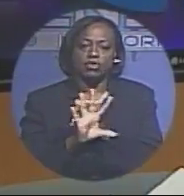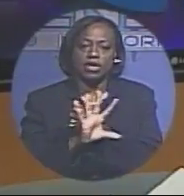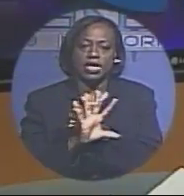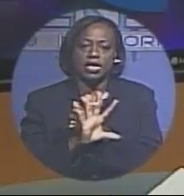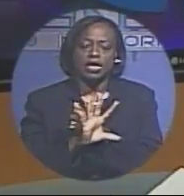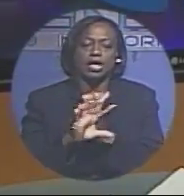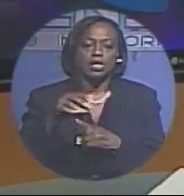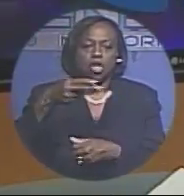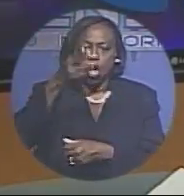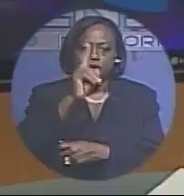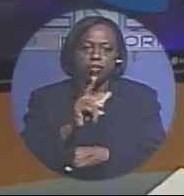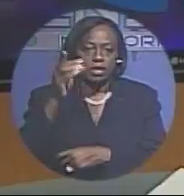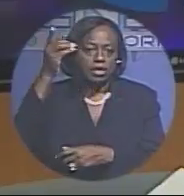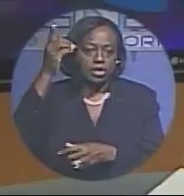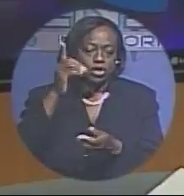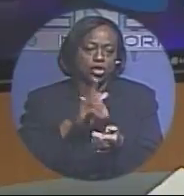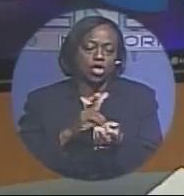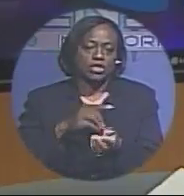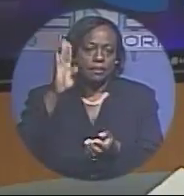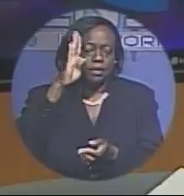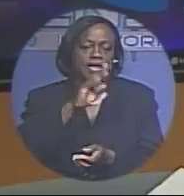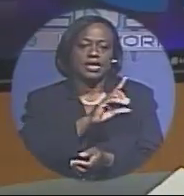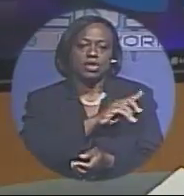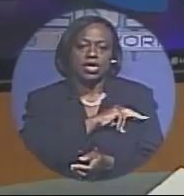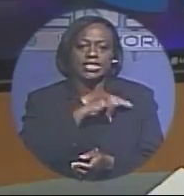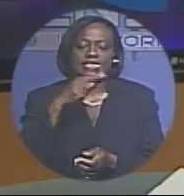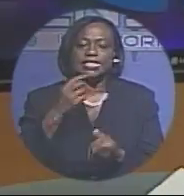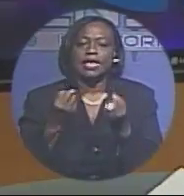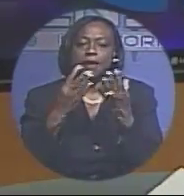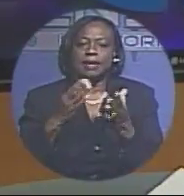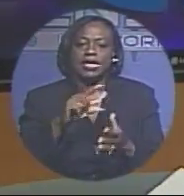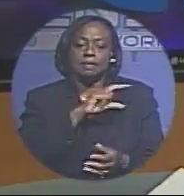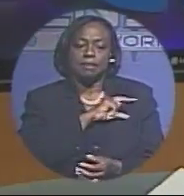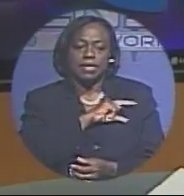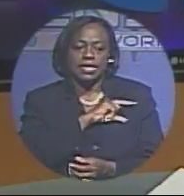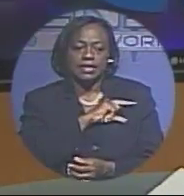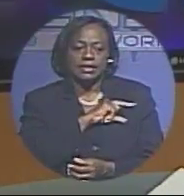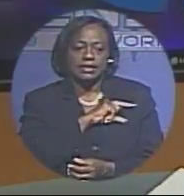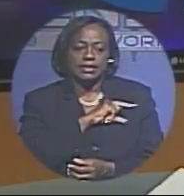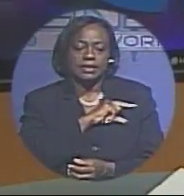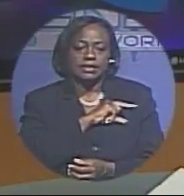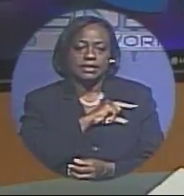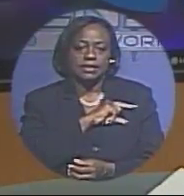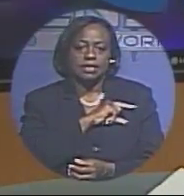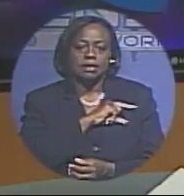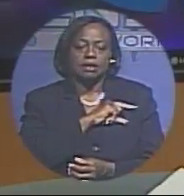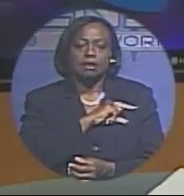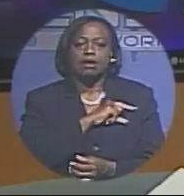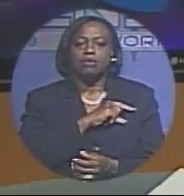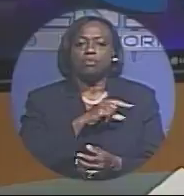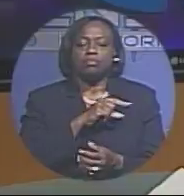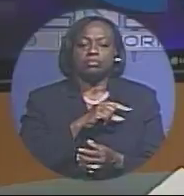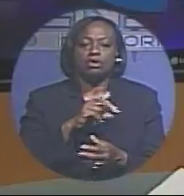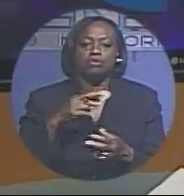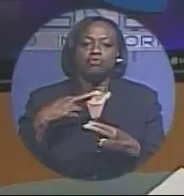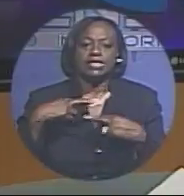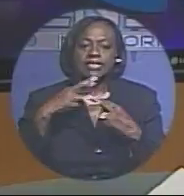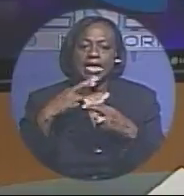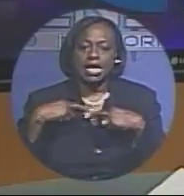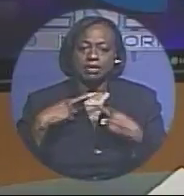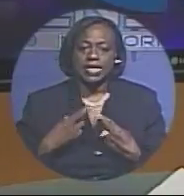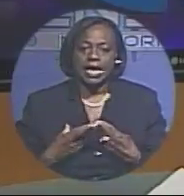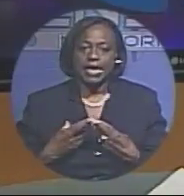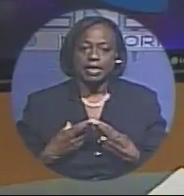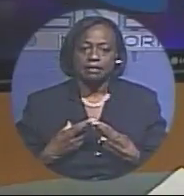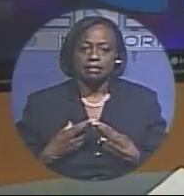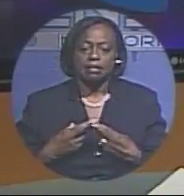Nottage, announced that many police officers, he says, were retired prematurely, will be brought back to the Royal